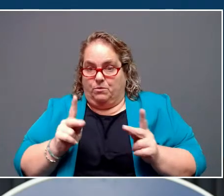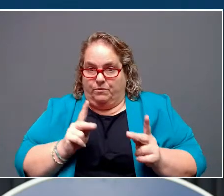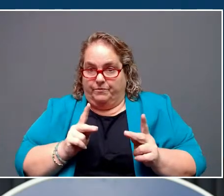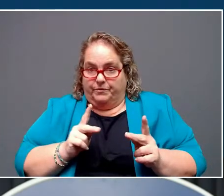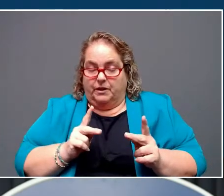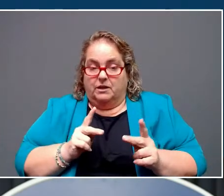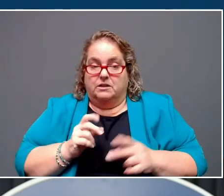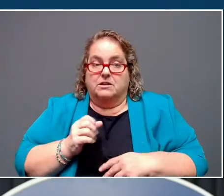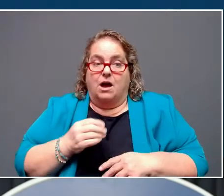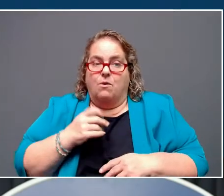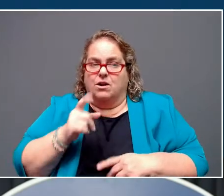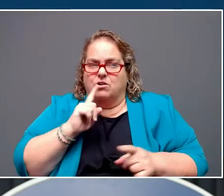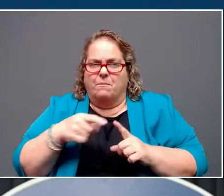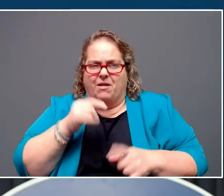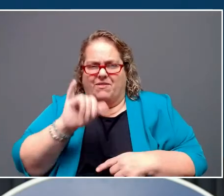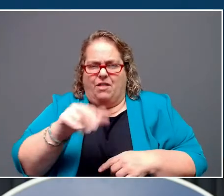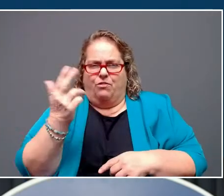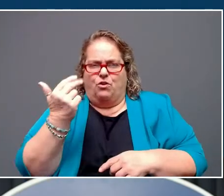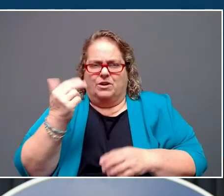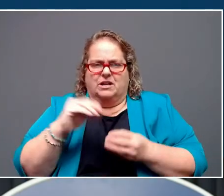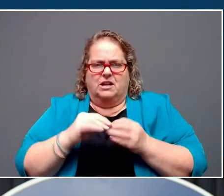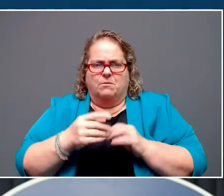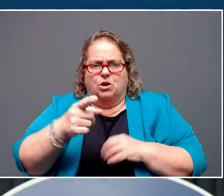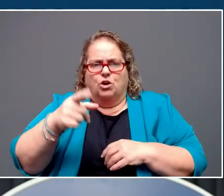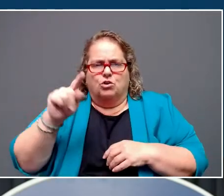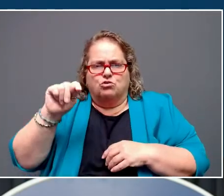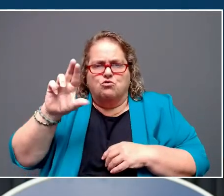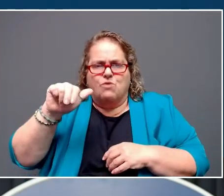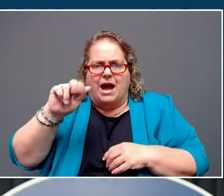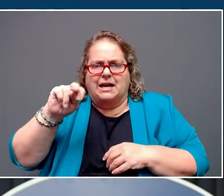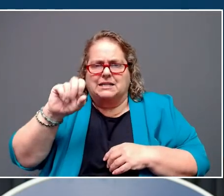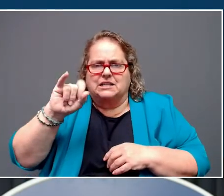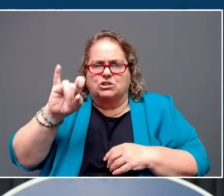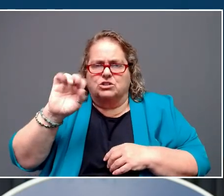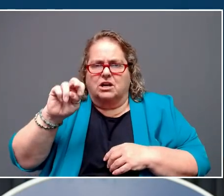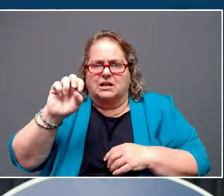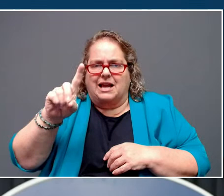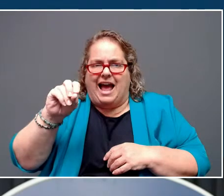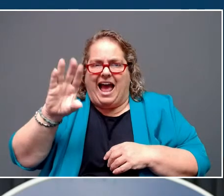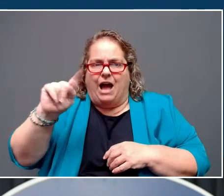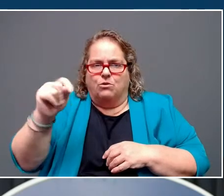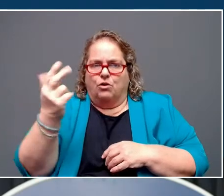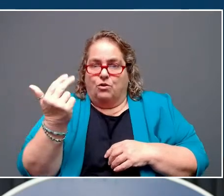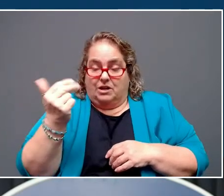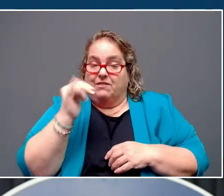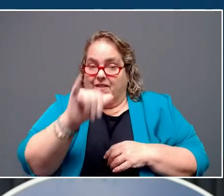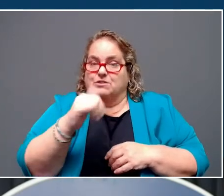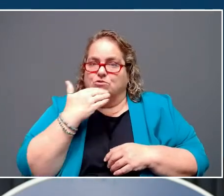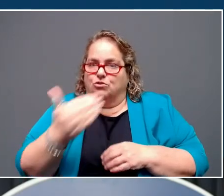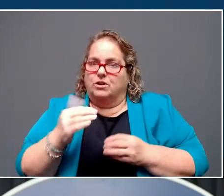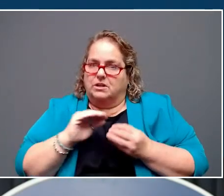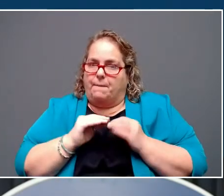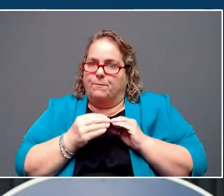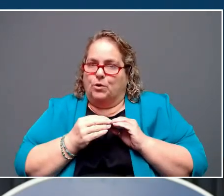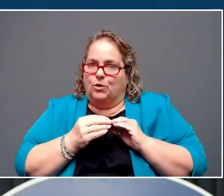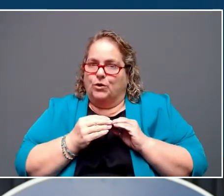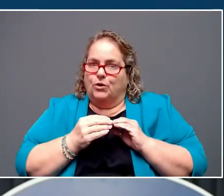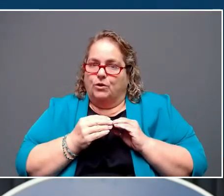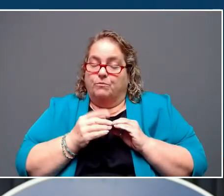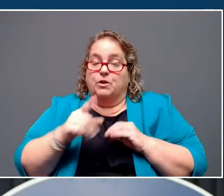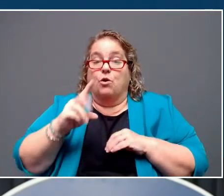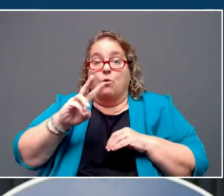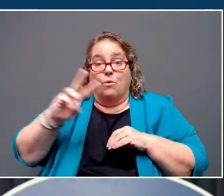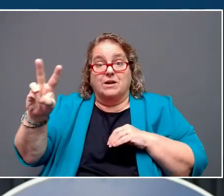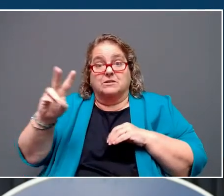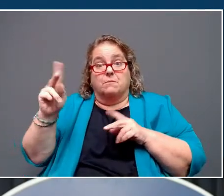this 13 number that says transitioned out. This is actually a really good number. So what we saw in the West is people come